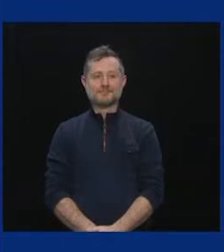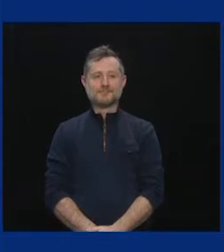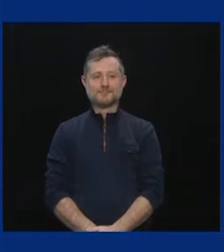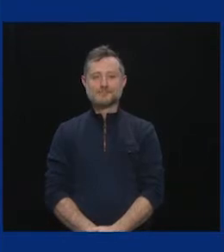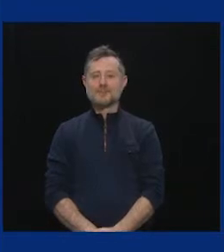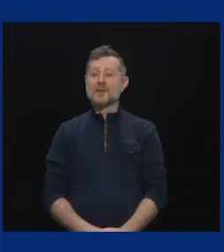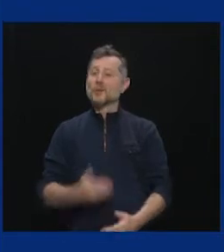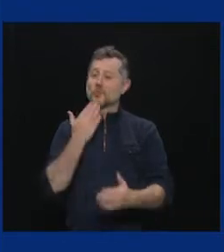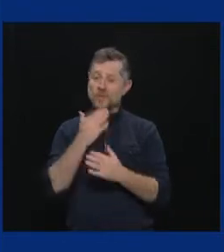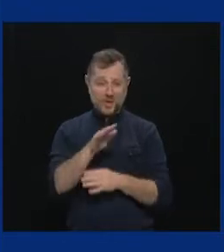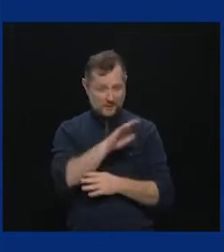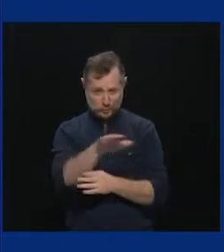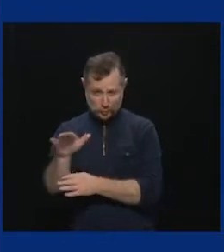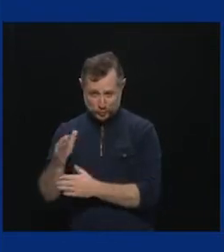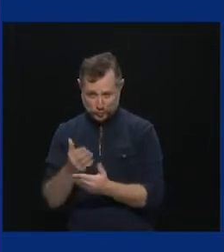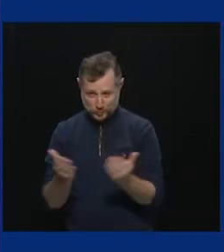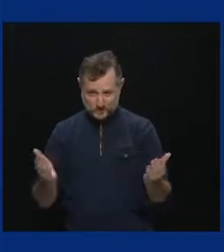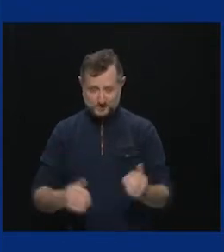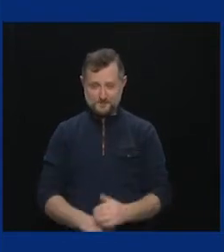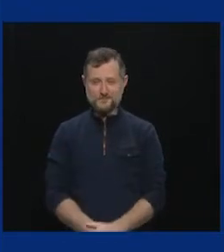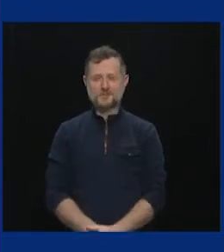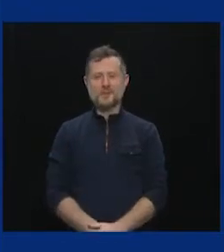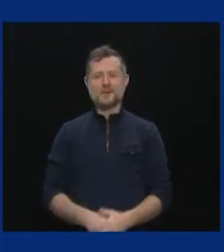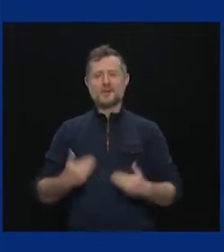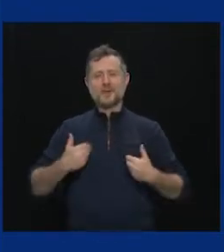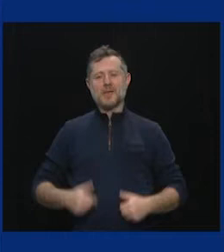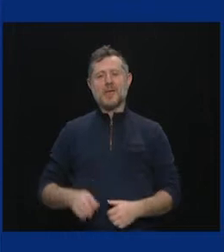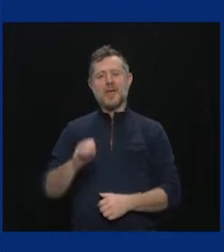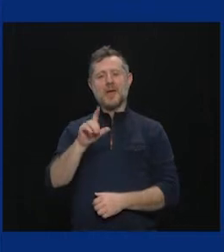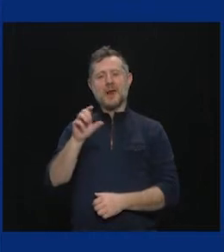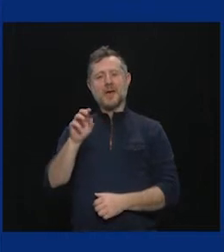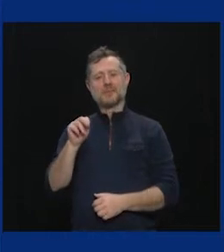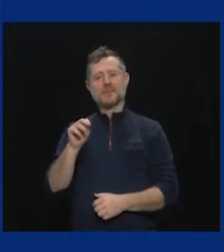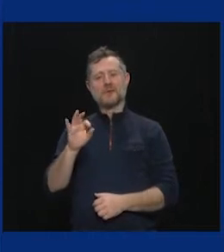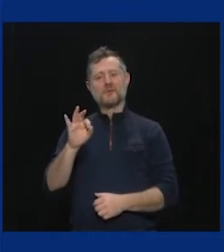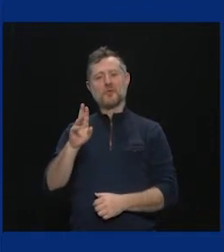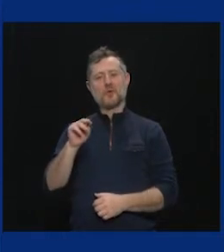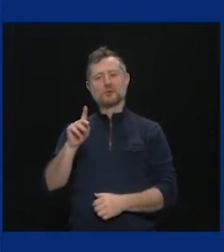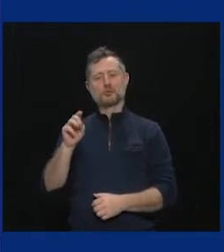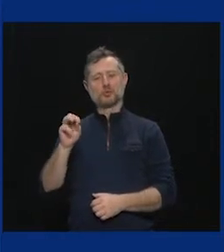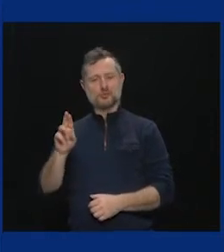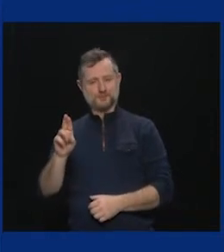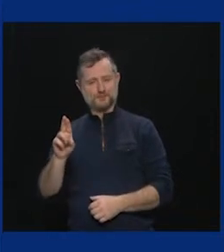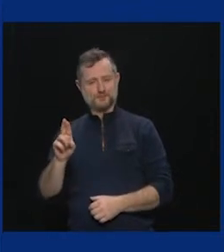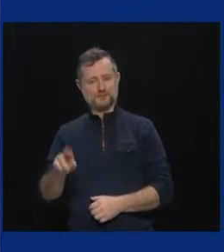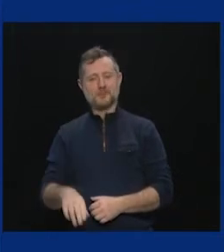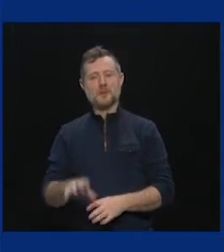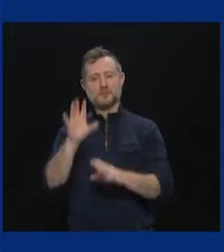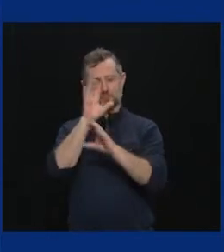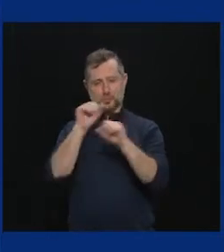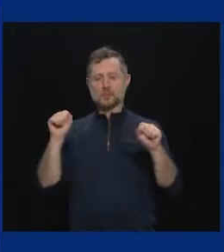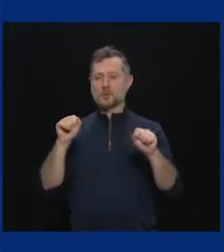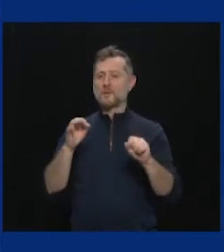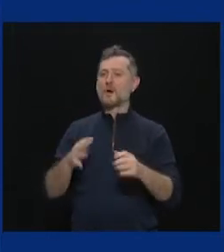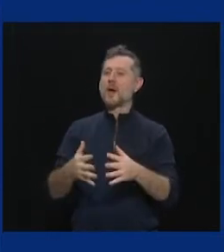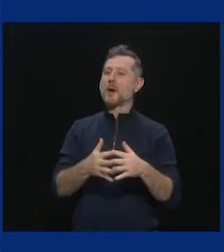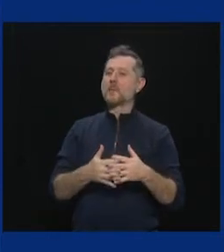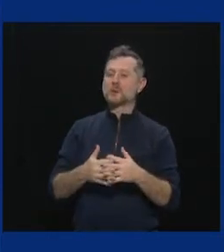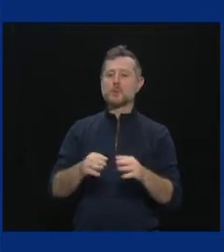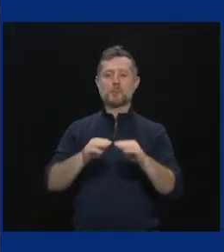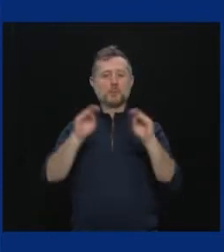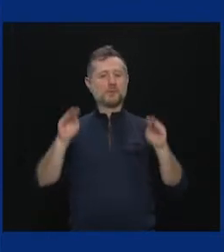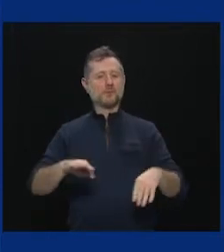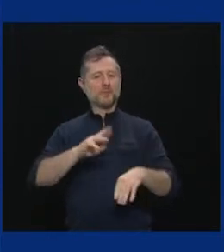Good afternoon. I'm Ellen Futter, President of the American Museum of Natural History, and it is my great pleasure